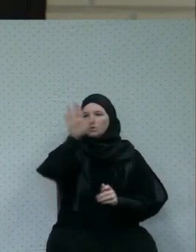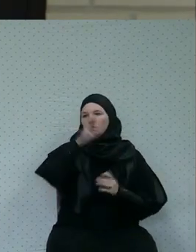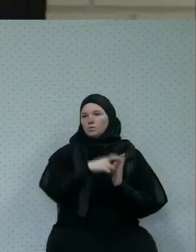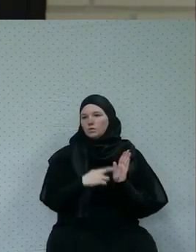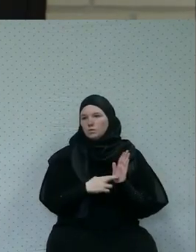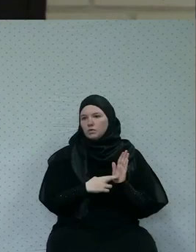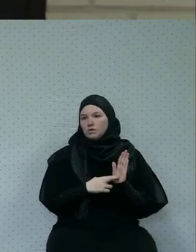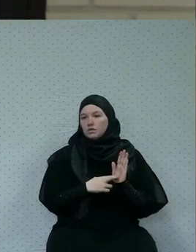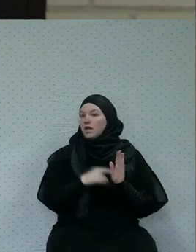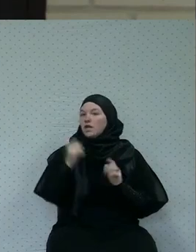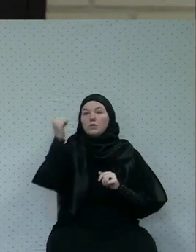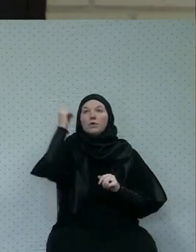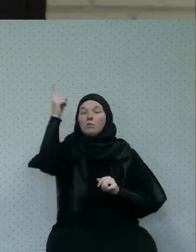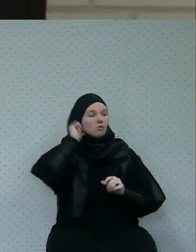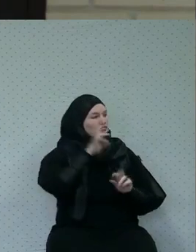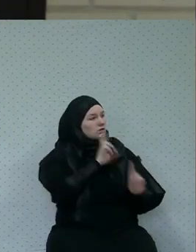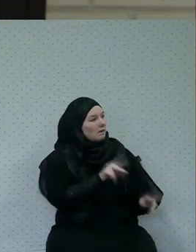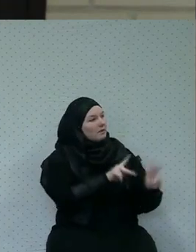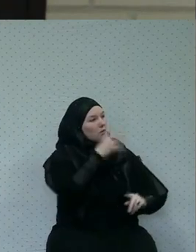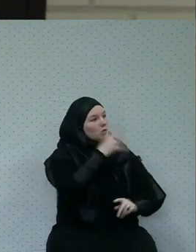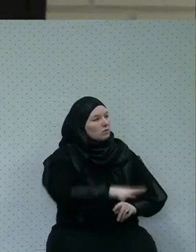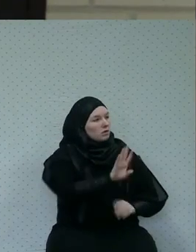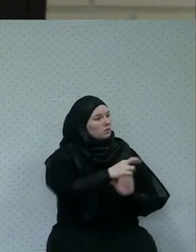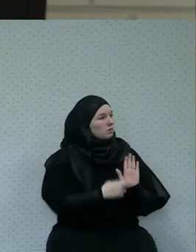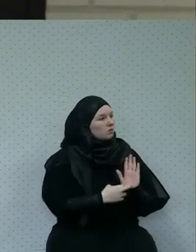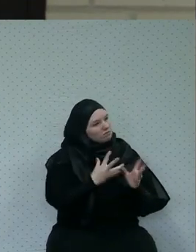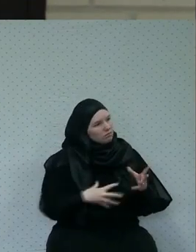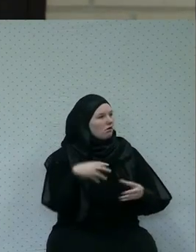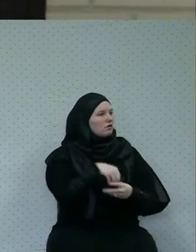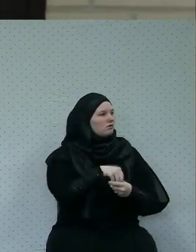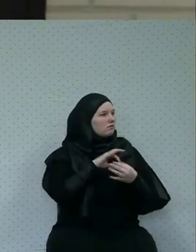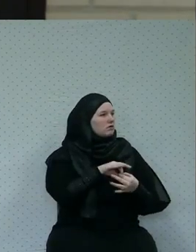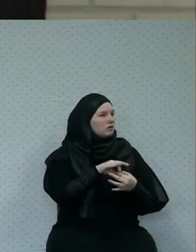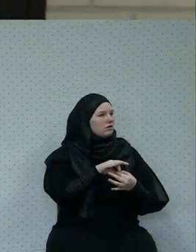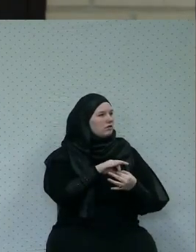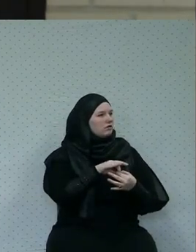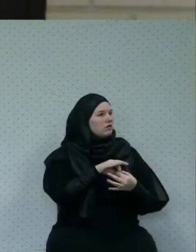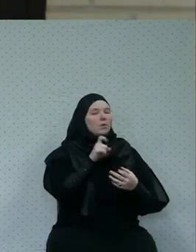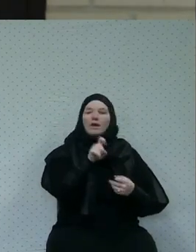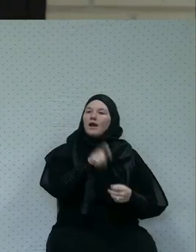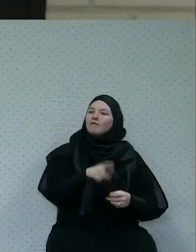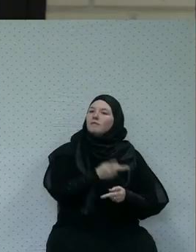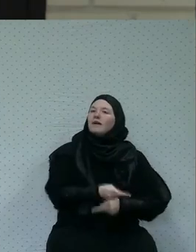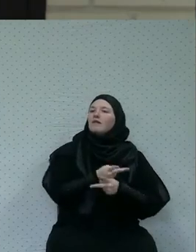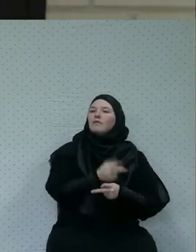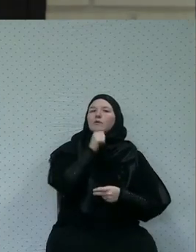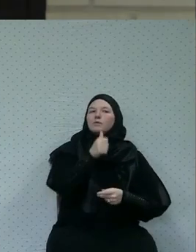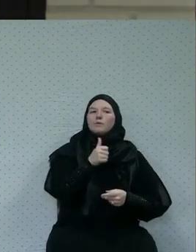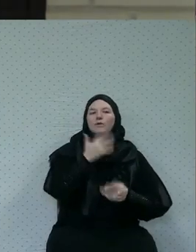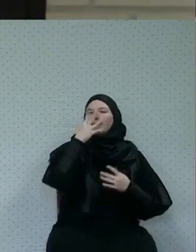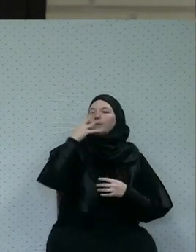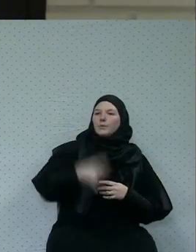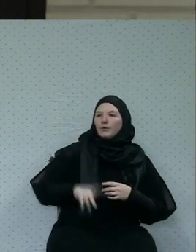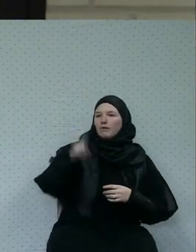who ignore him. That's part of the rules. So we have to be careful that we do not